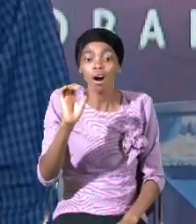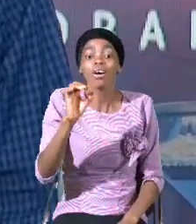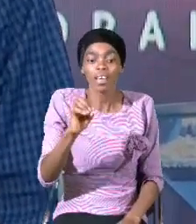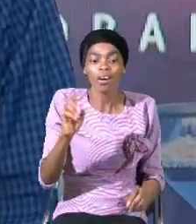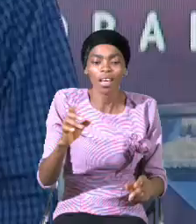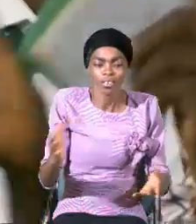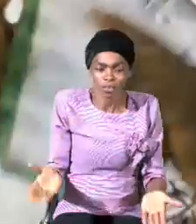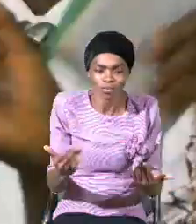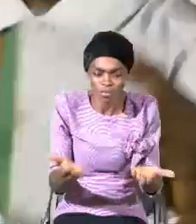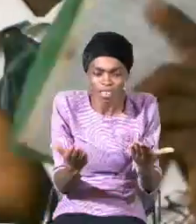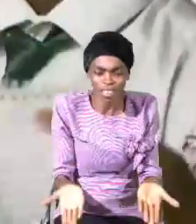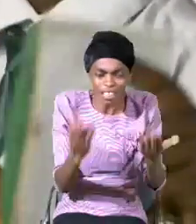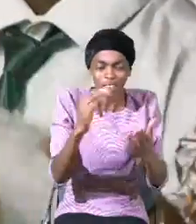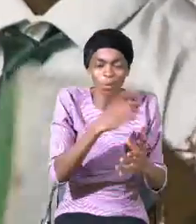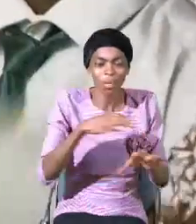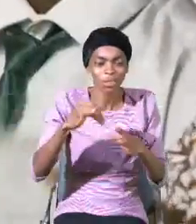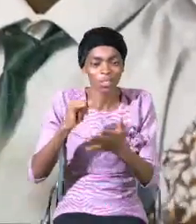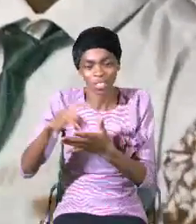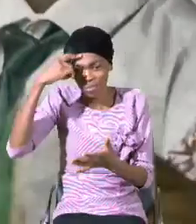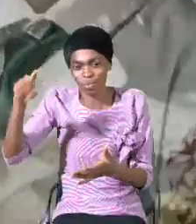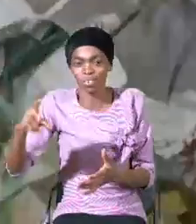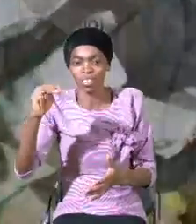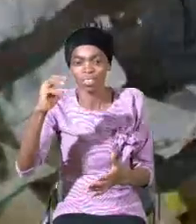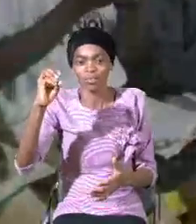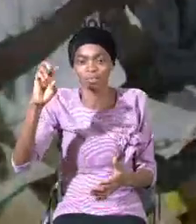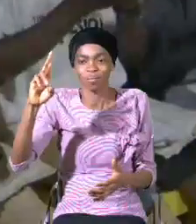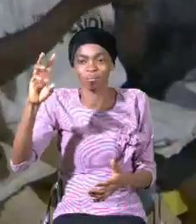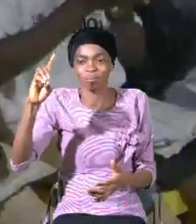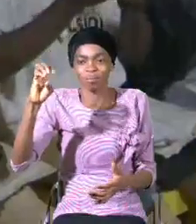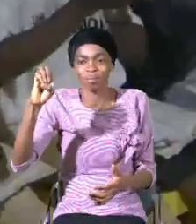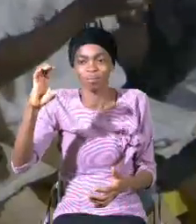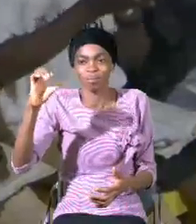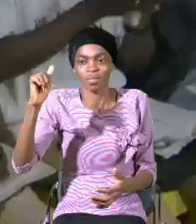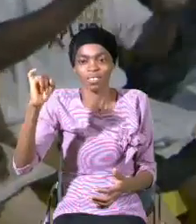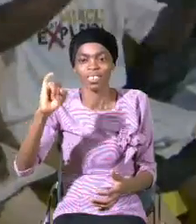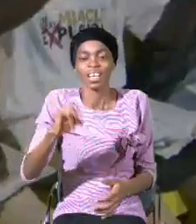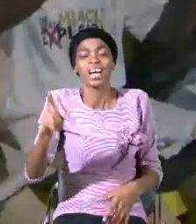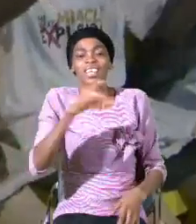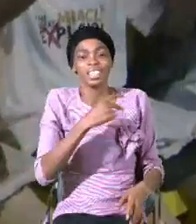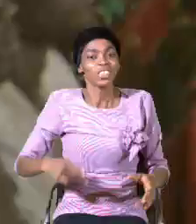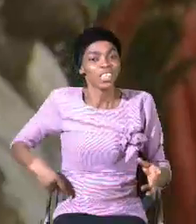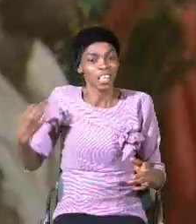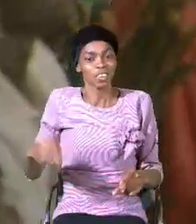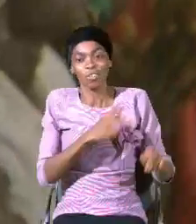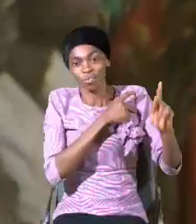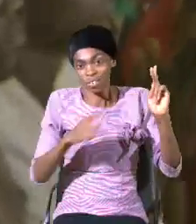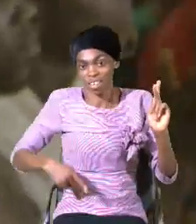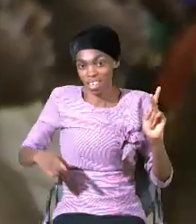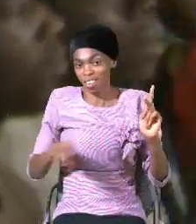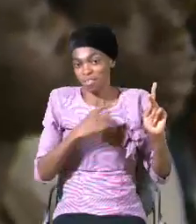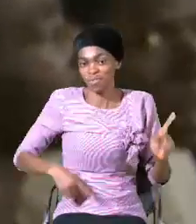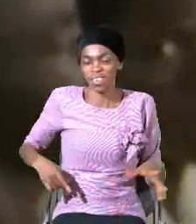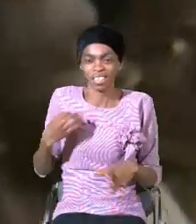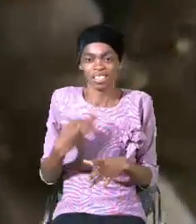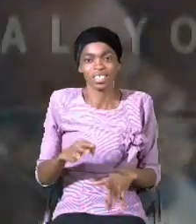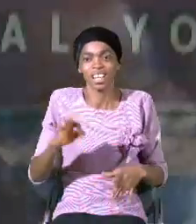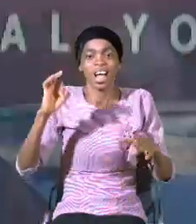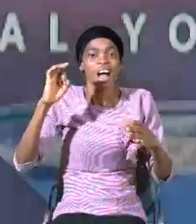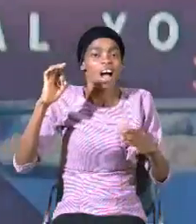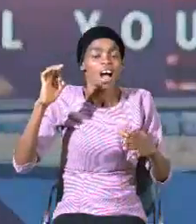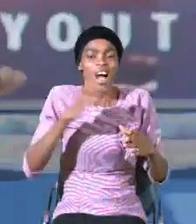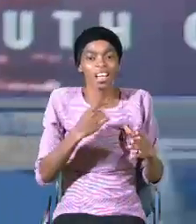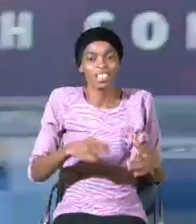enemy. The King of Kings and the Lord of Lords has made announcement all over heaven, all over the